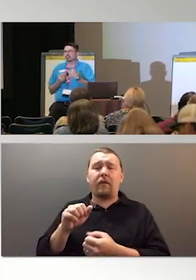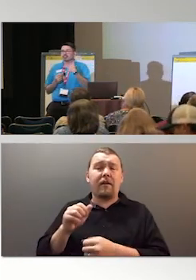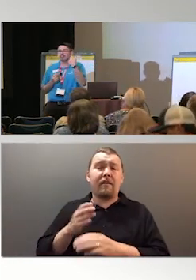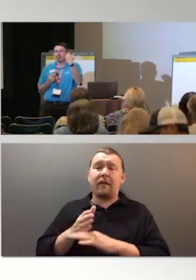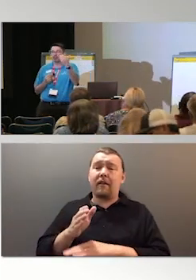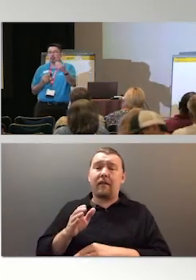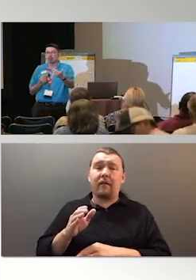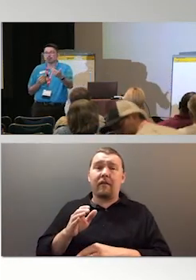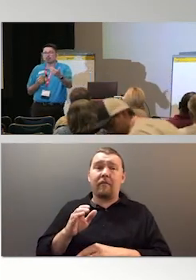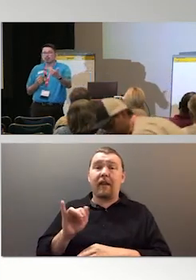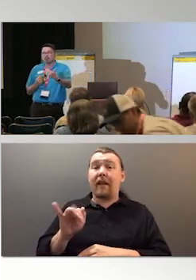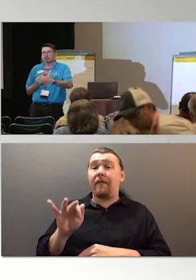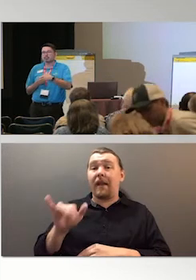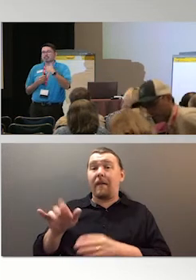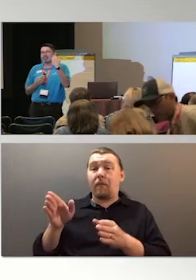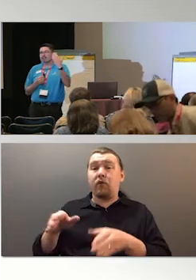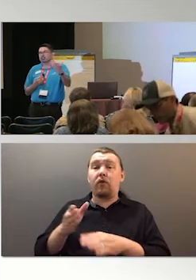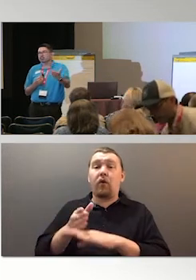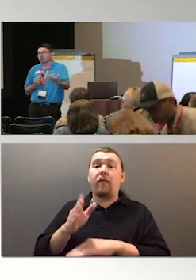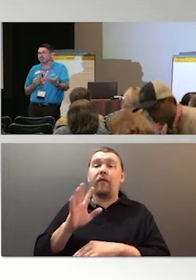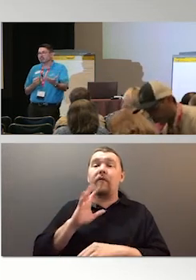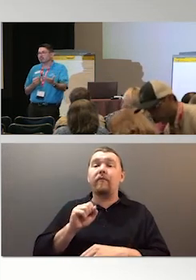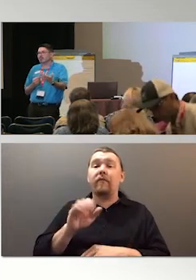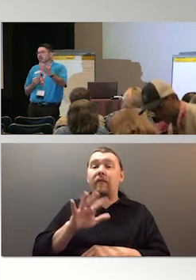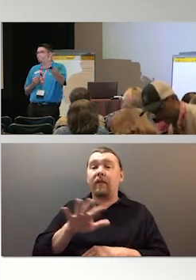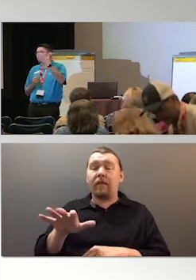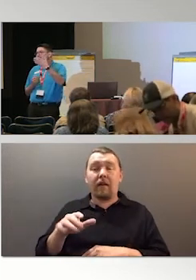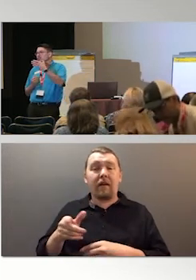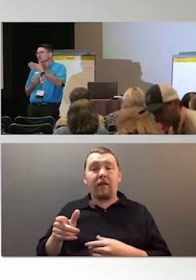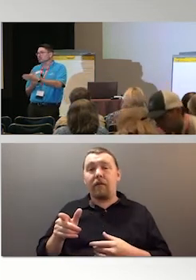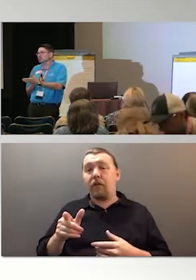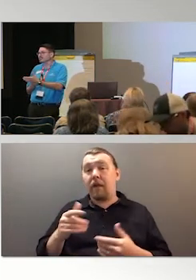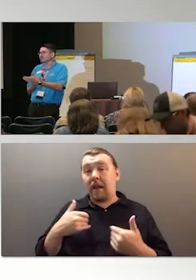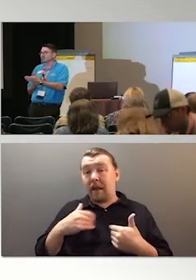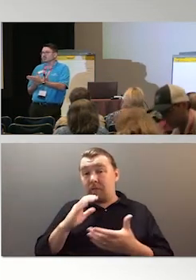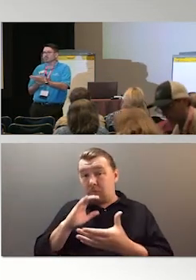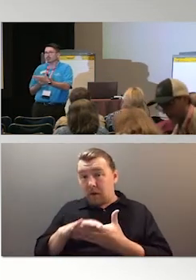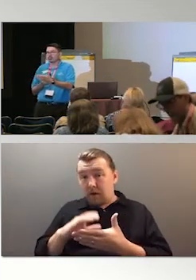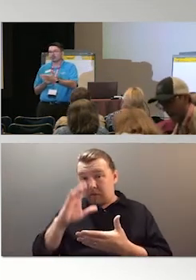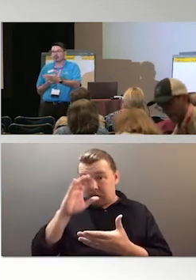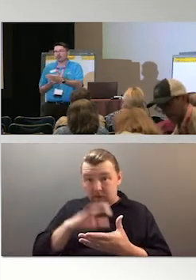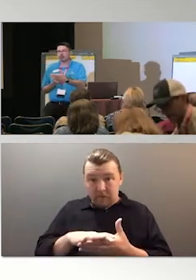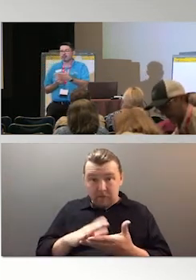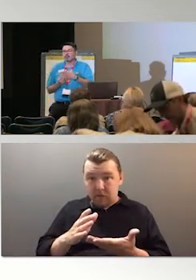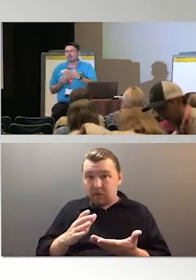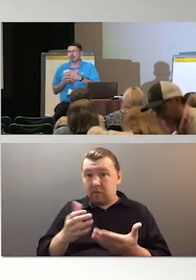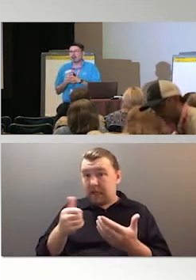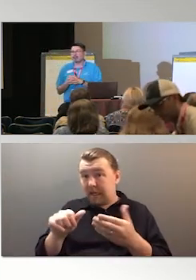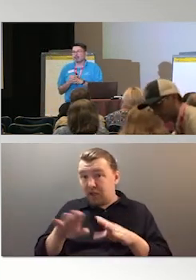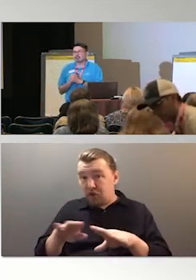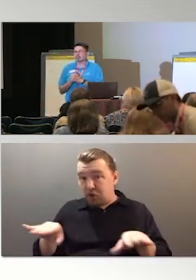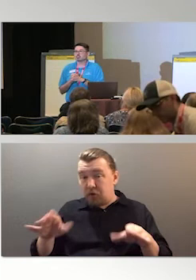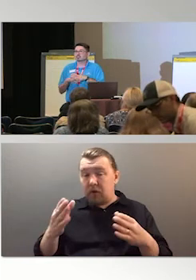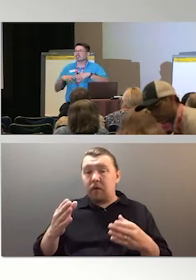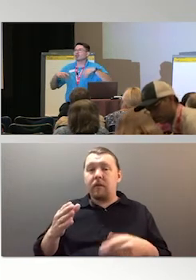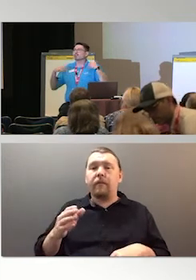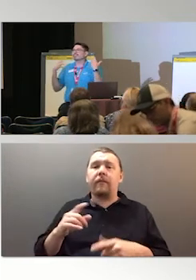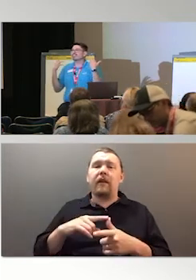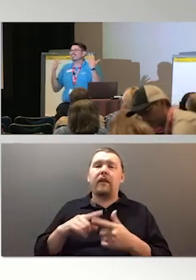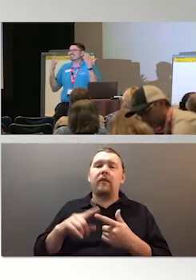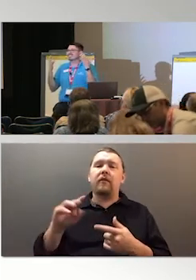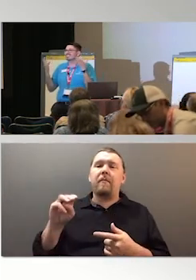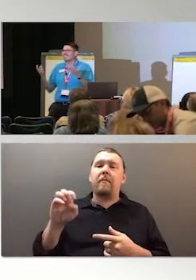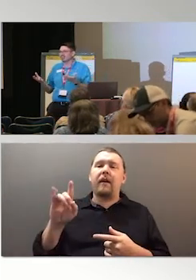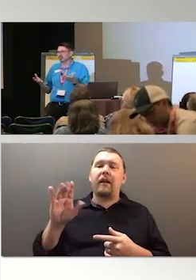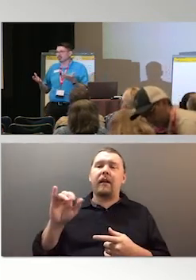is 55 or older, does not have a surviving spouse or any children with disabilities that they are in care of. Then there's something called